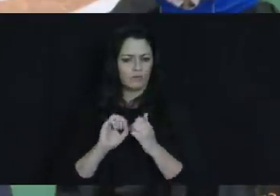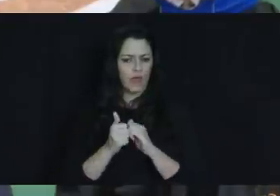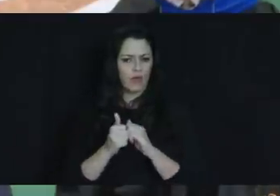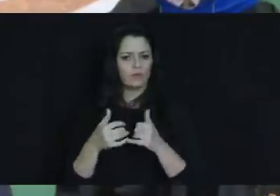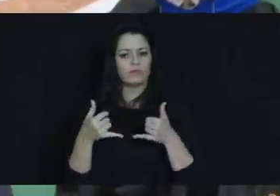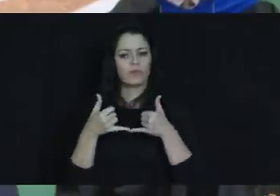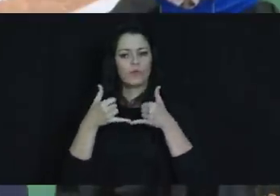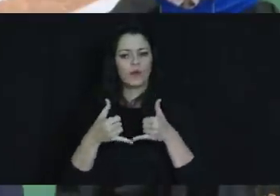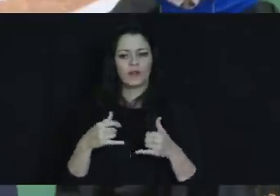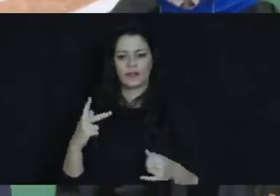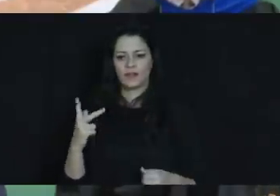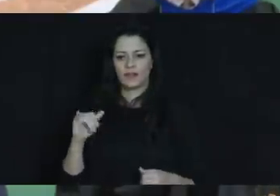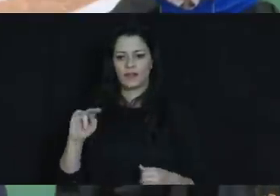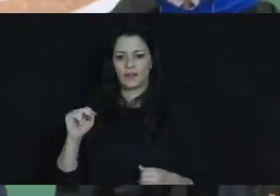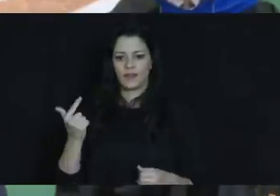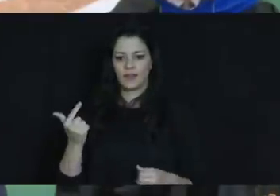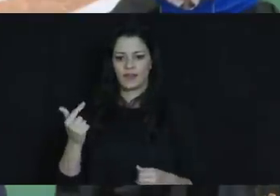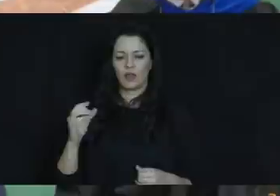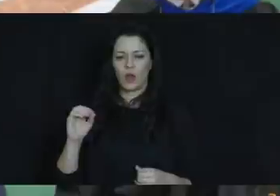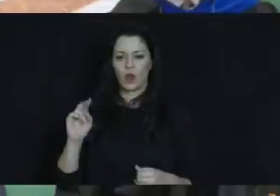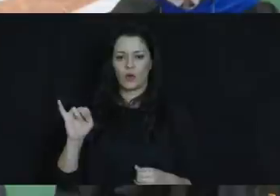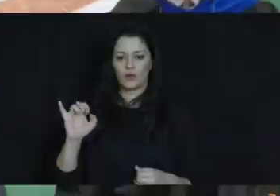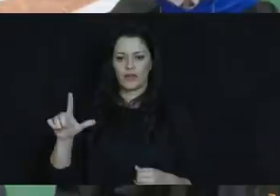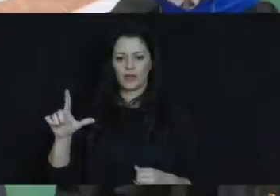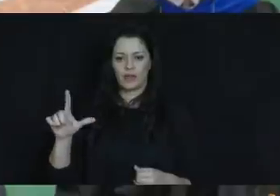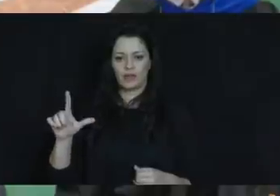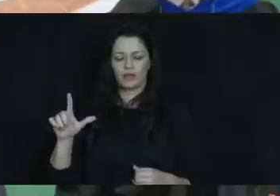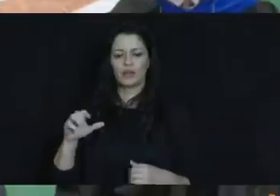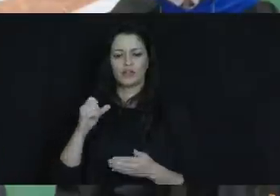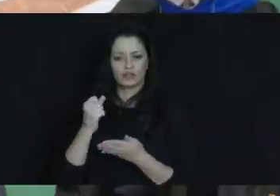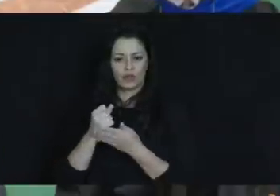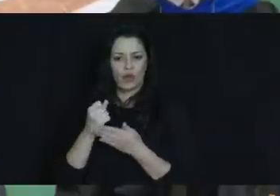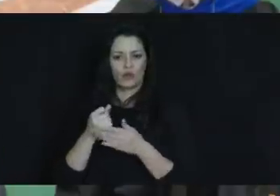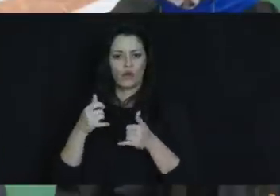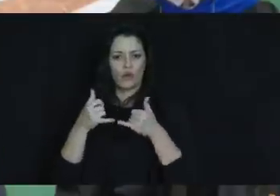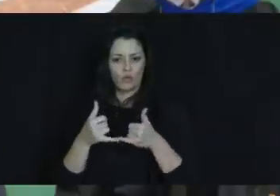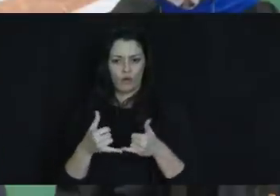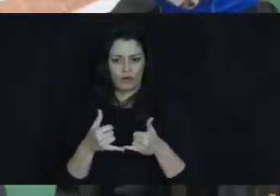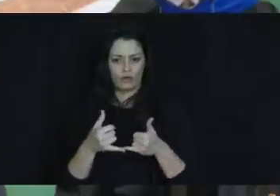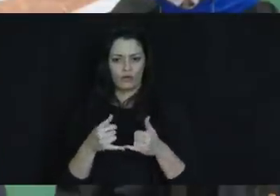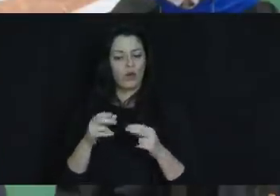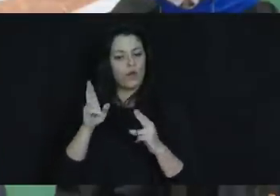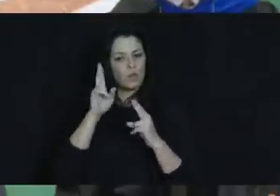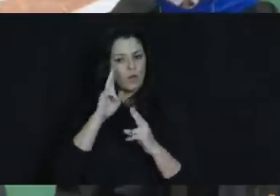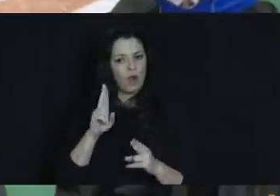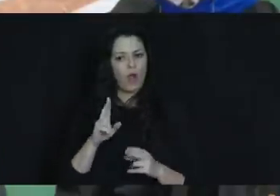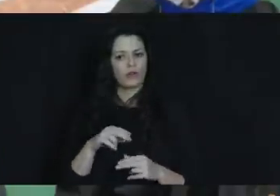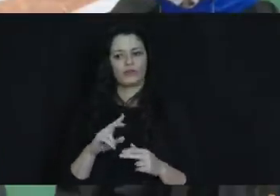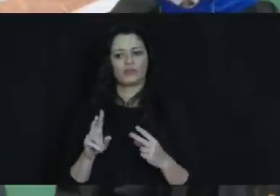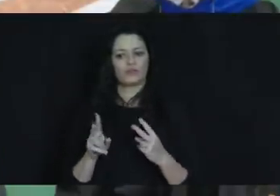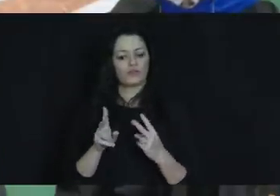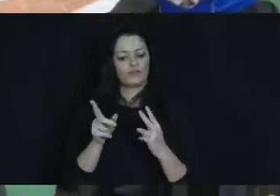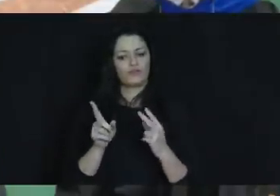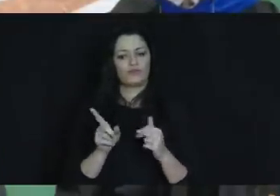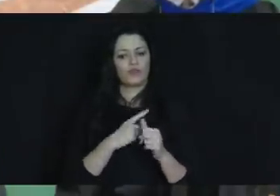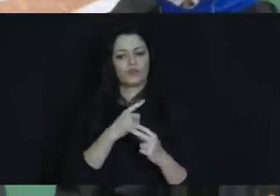Scholar Award, which is given in honor of charter graduates Lucas King and Evelyn